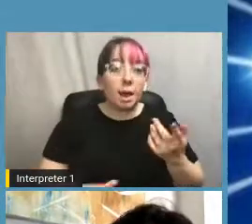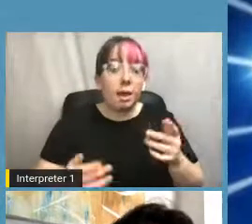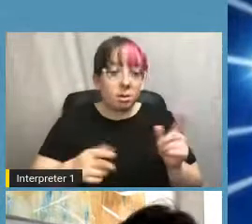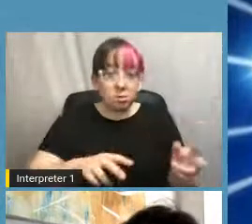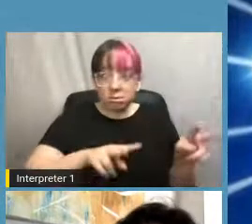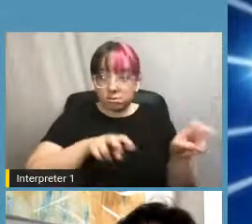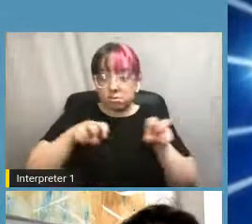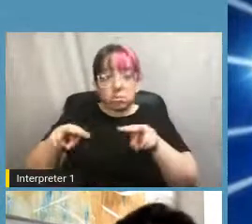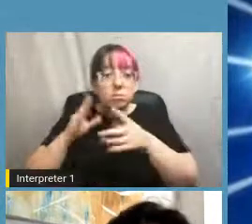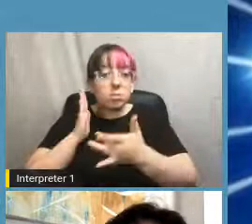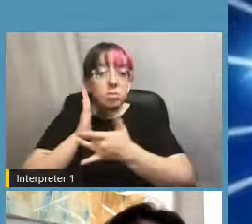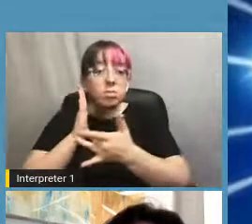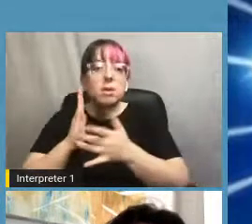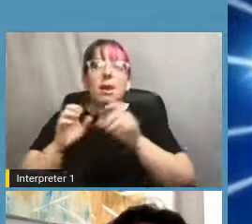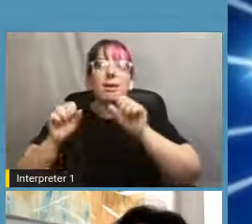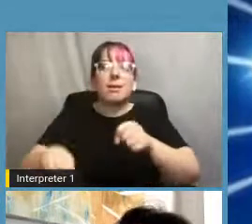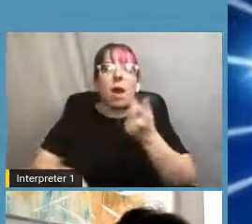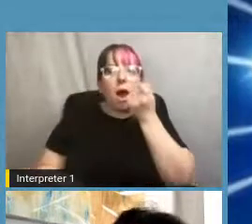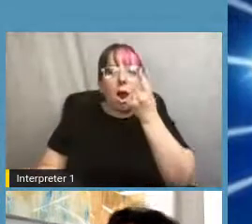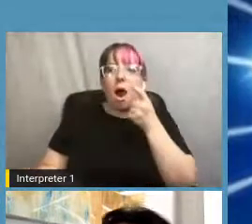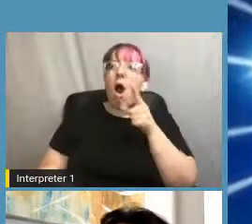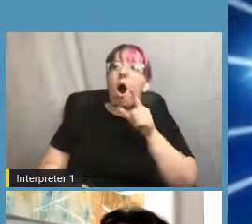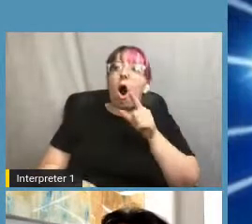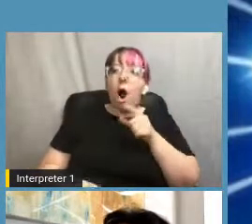work, returning it to its original meaning.